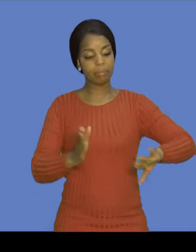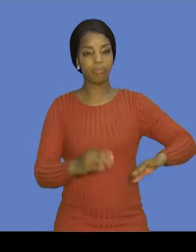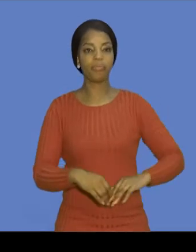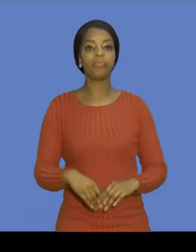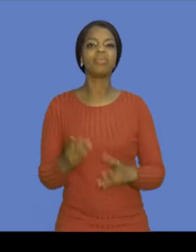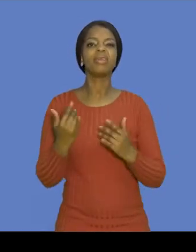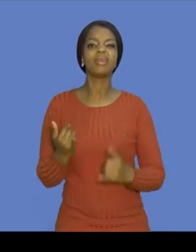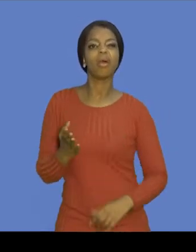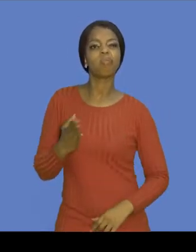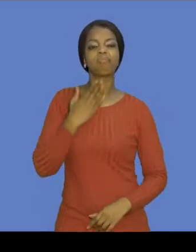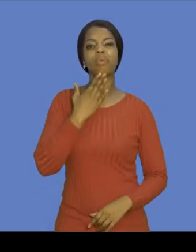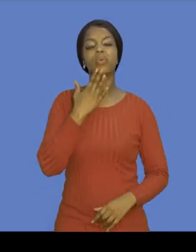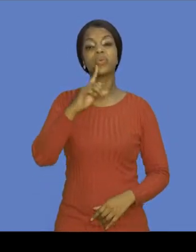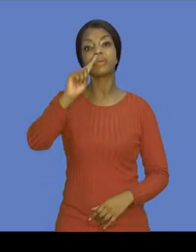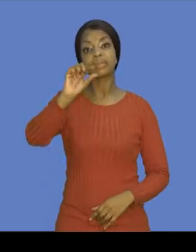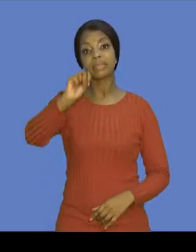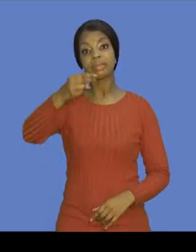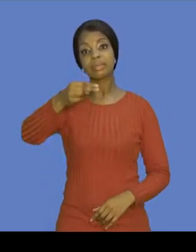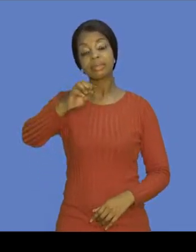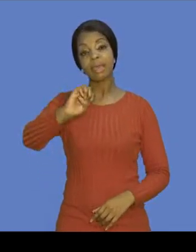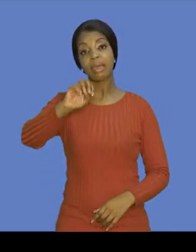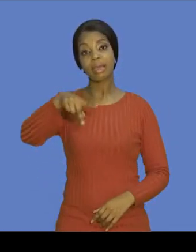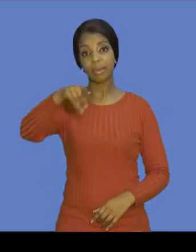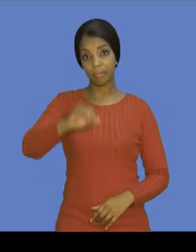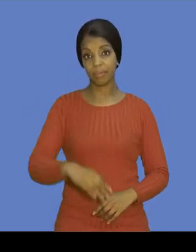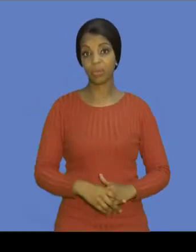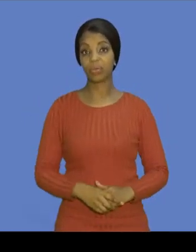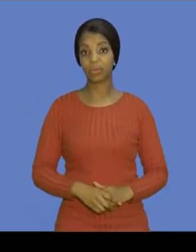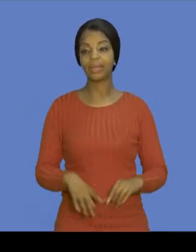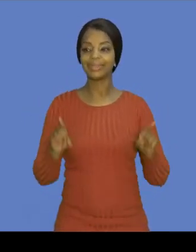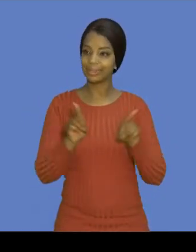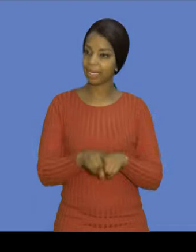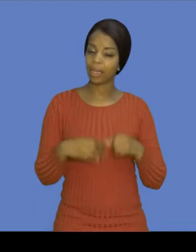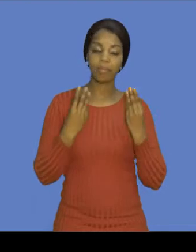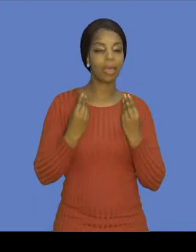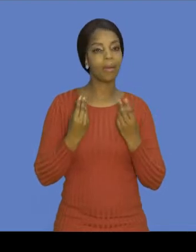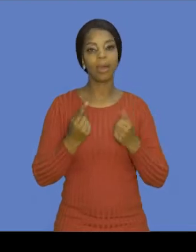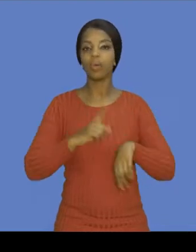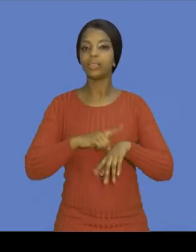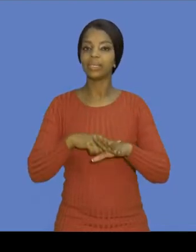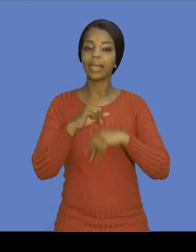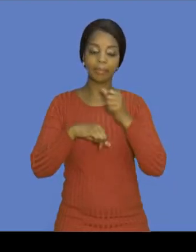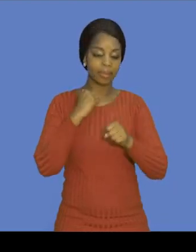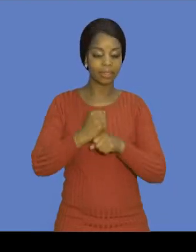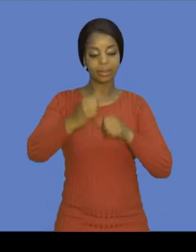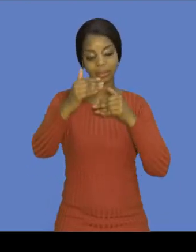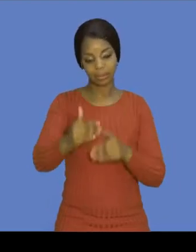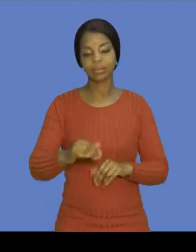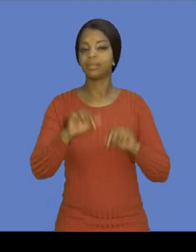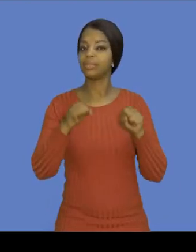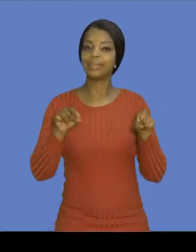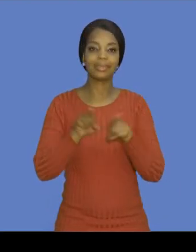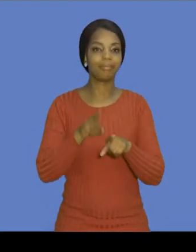of money for the same duration as Busi, but now the interest is no longer simple